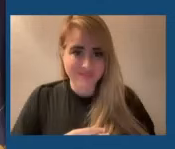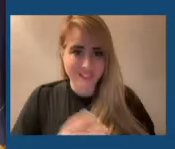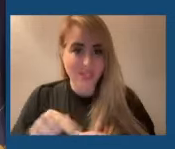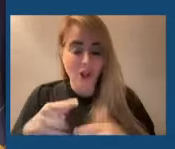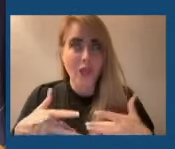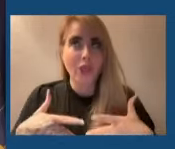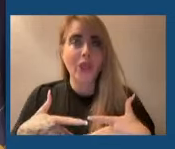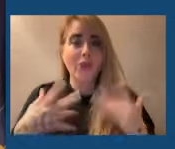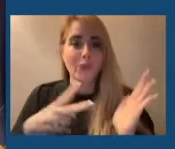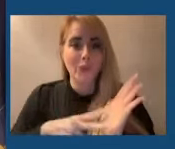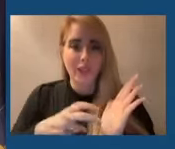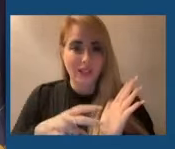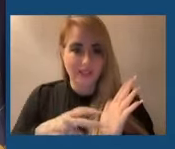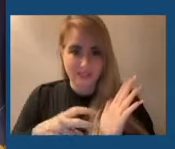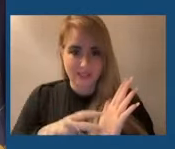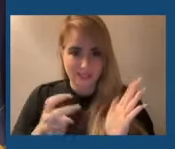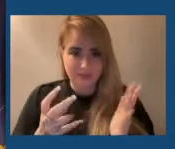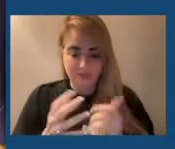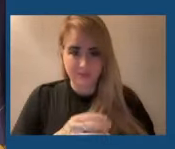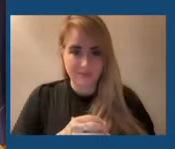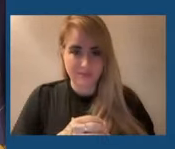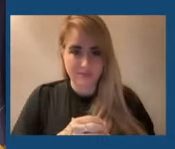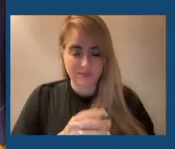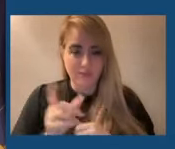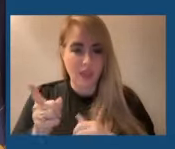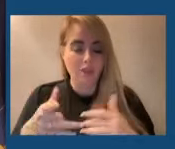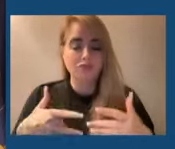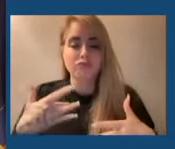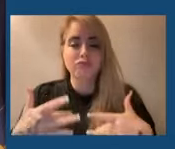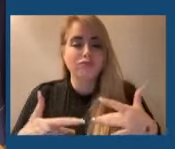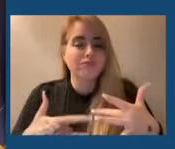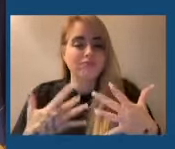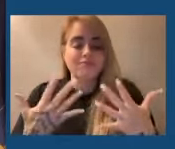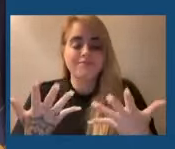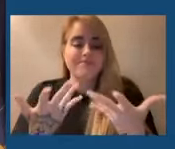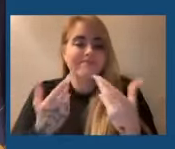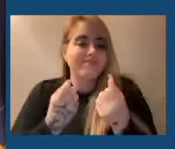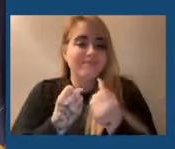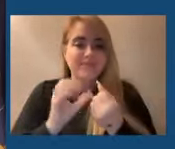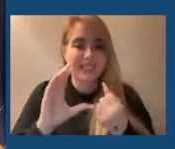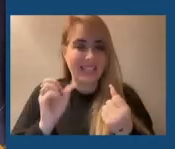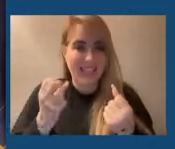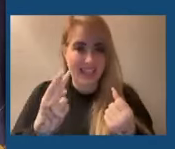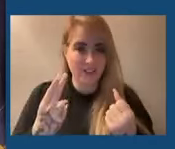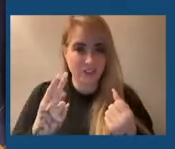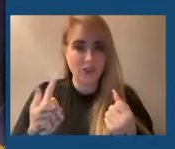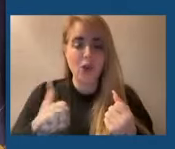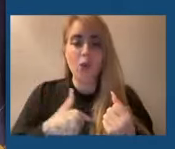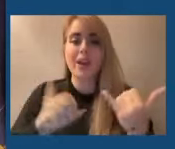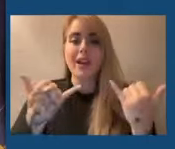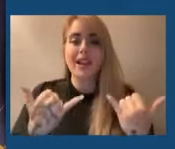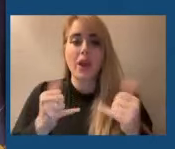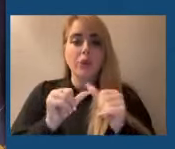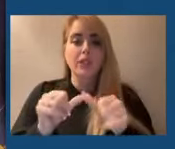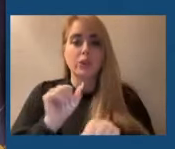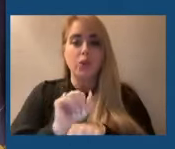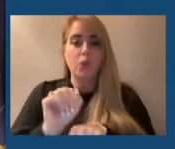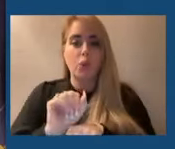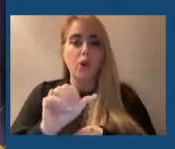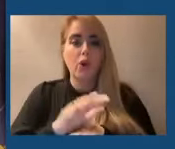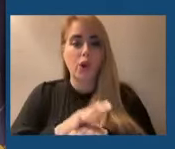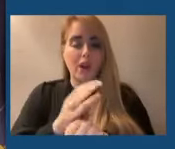thrilled, awash in our cash. So while we continue to work on getting